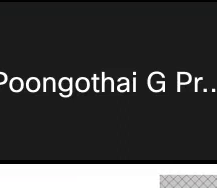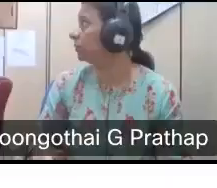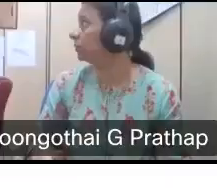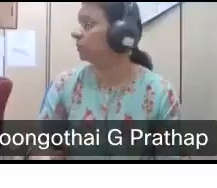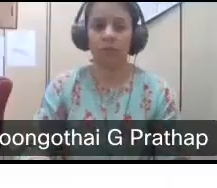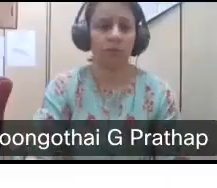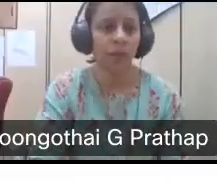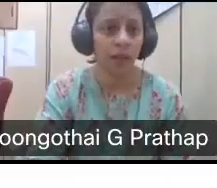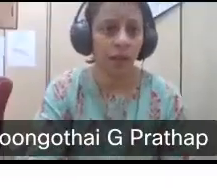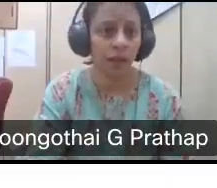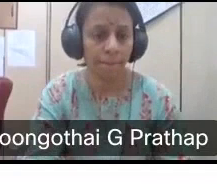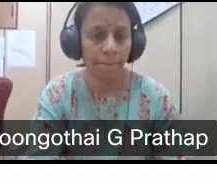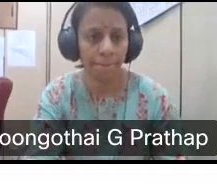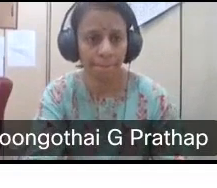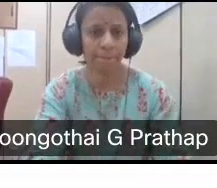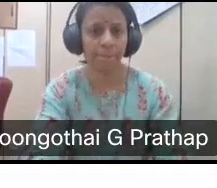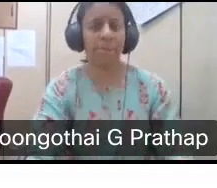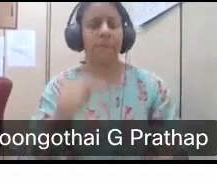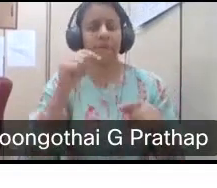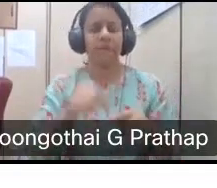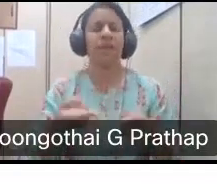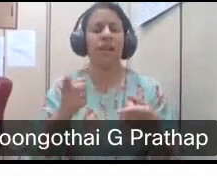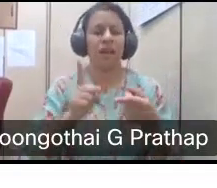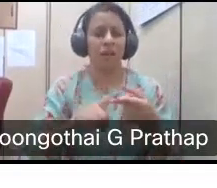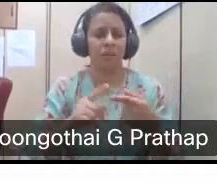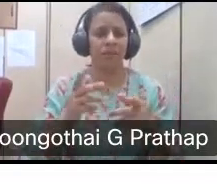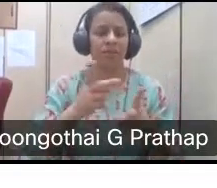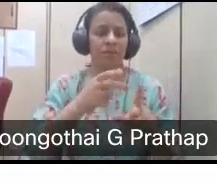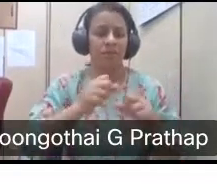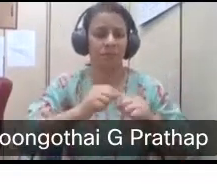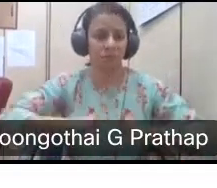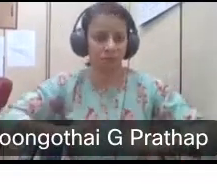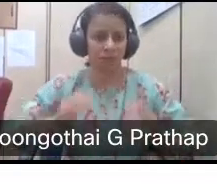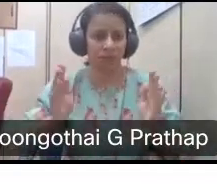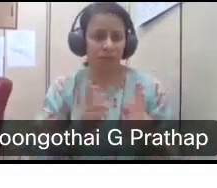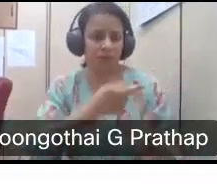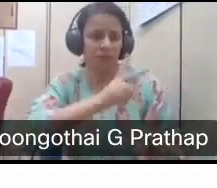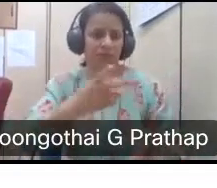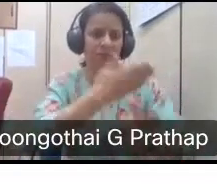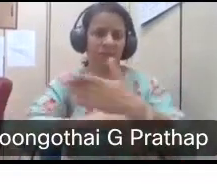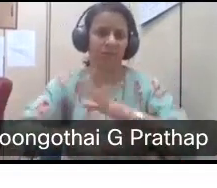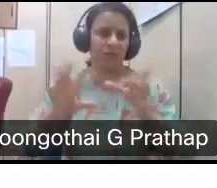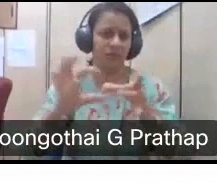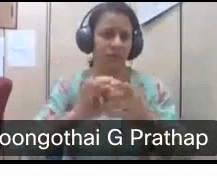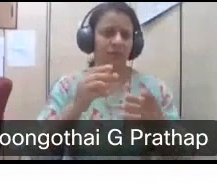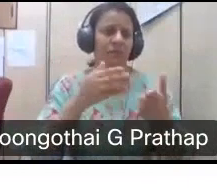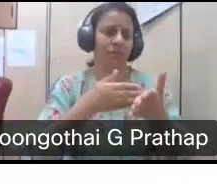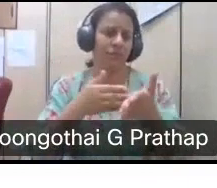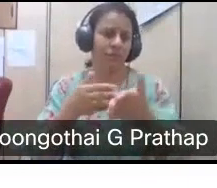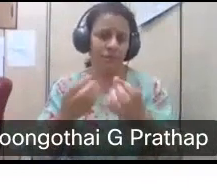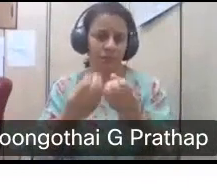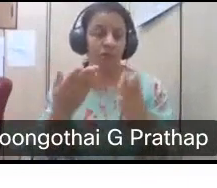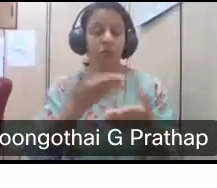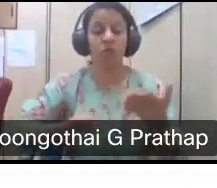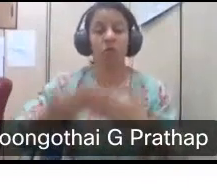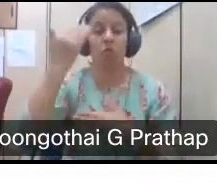Down Syndrome, the cardiac issues are many. And we need to know what are those and how